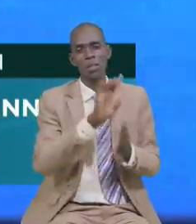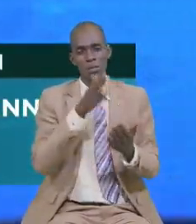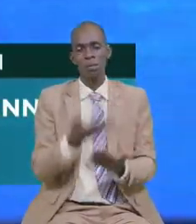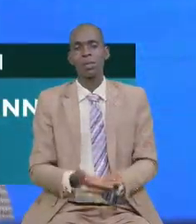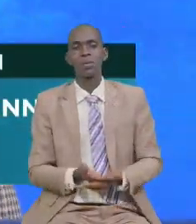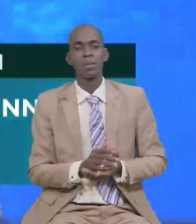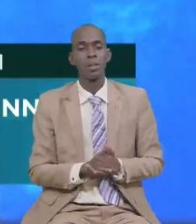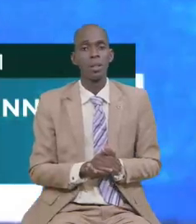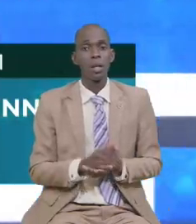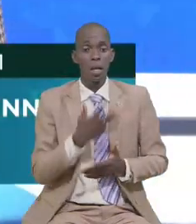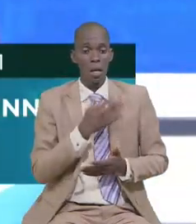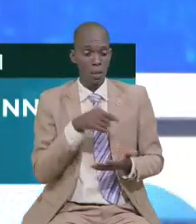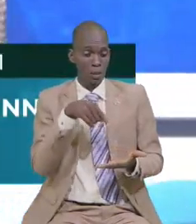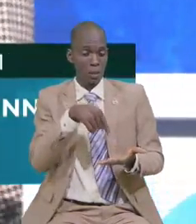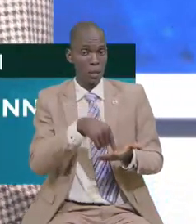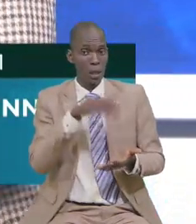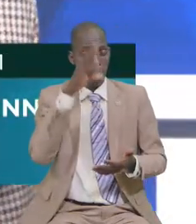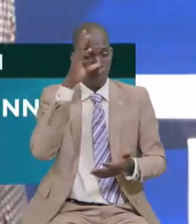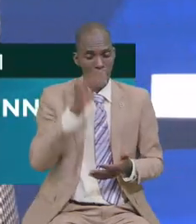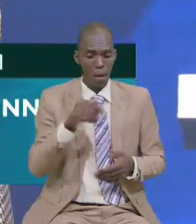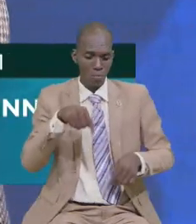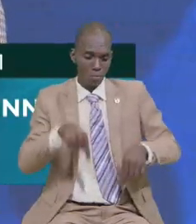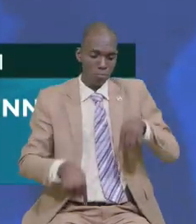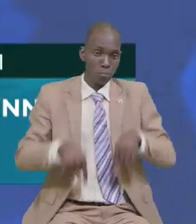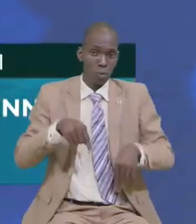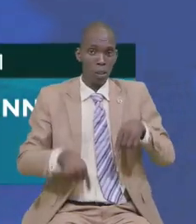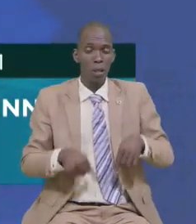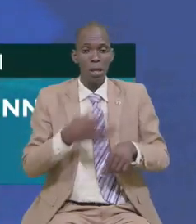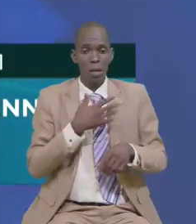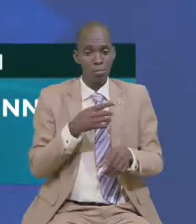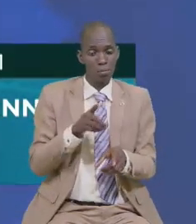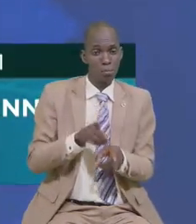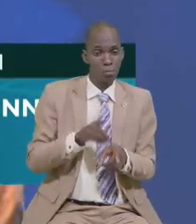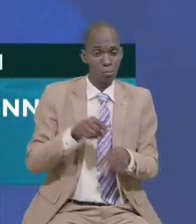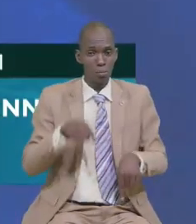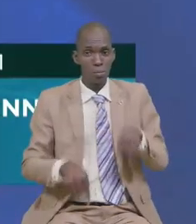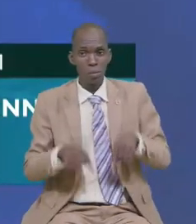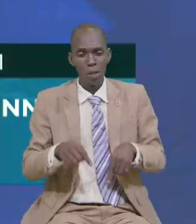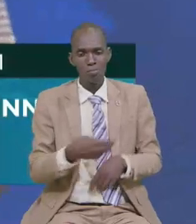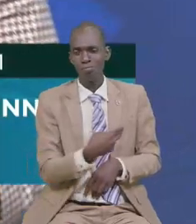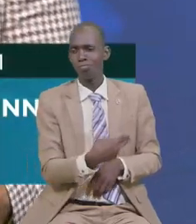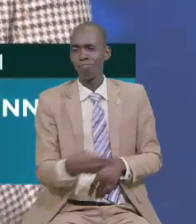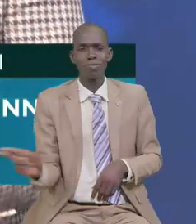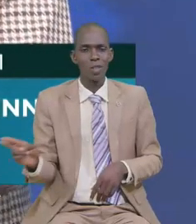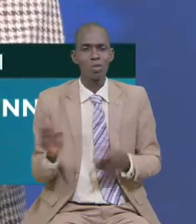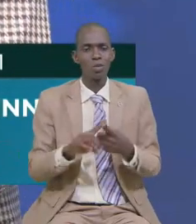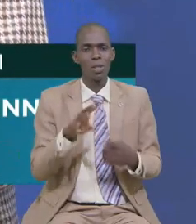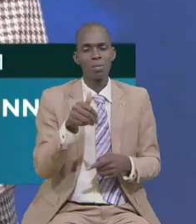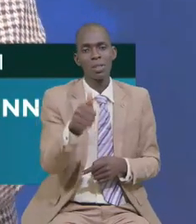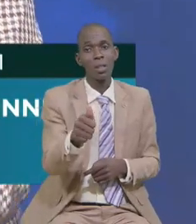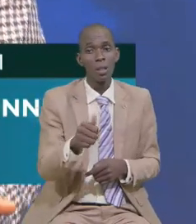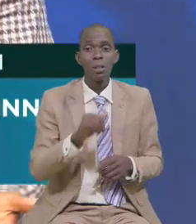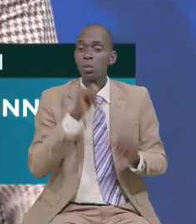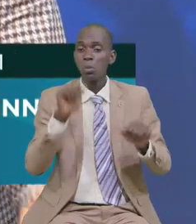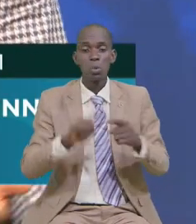And this man, paralyzed and impotent, worthless and useless to himself, he couldn't do anything